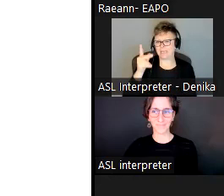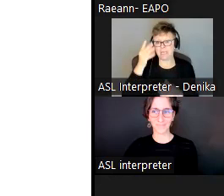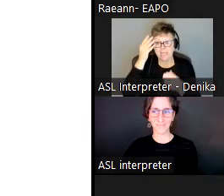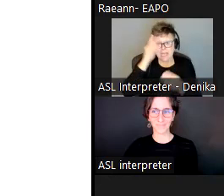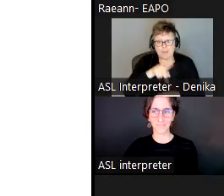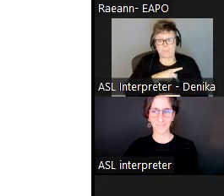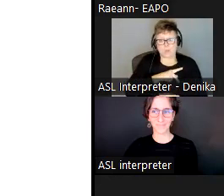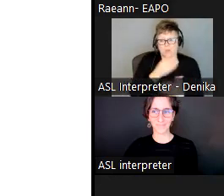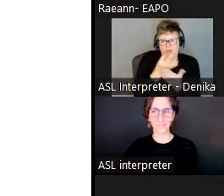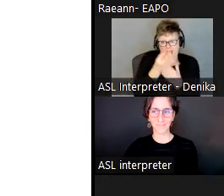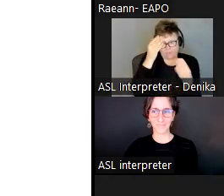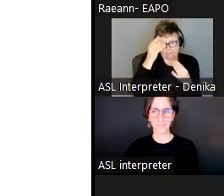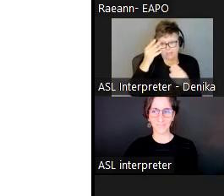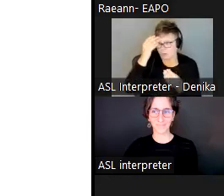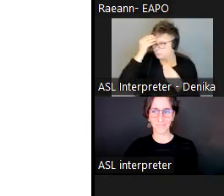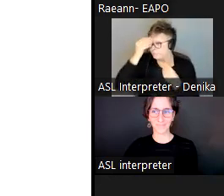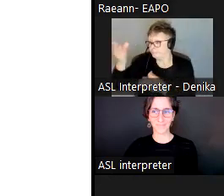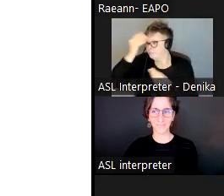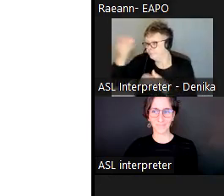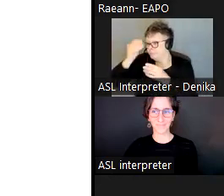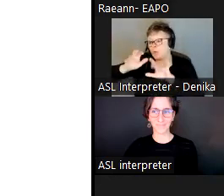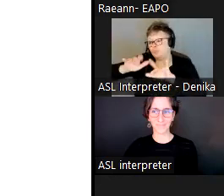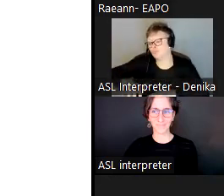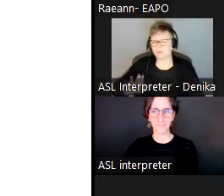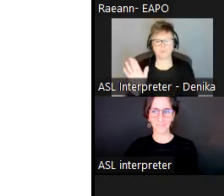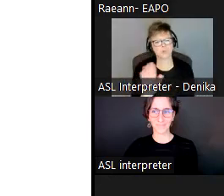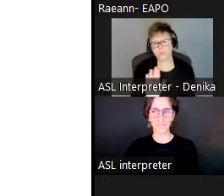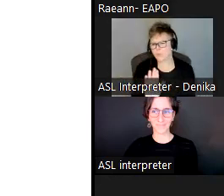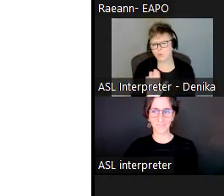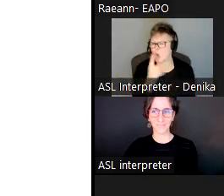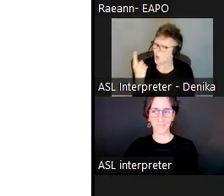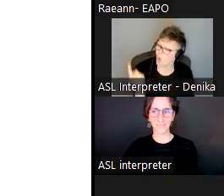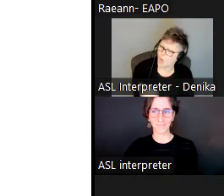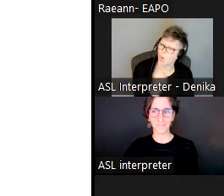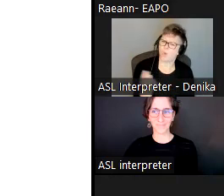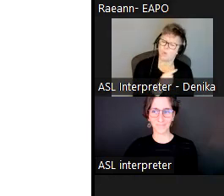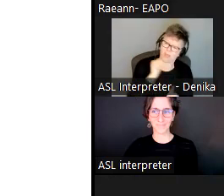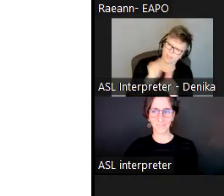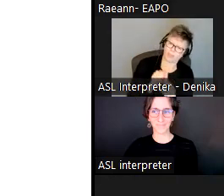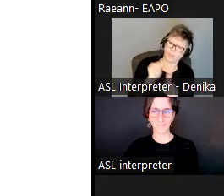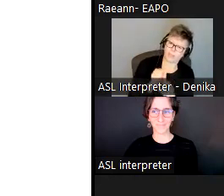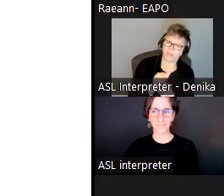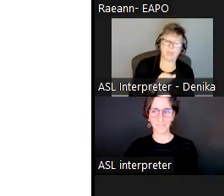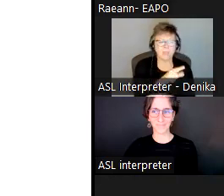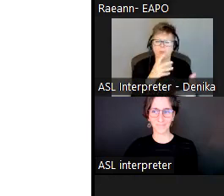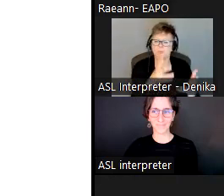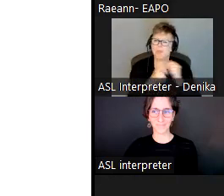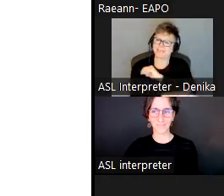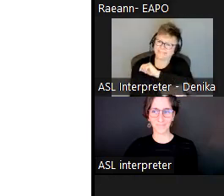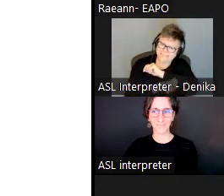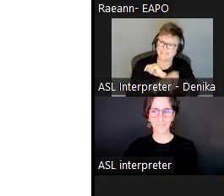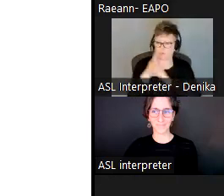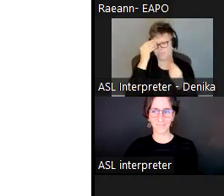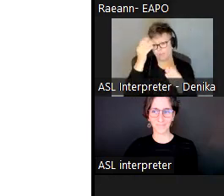or financial information. This is always fraud. They are here to steal your personal information. It